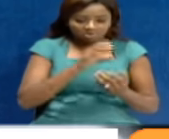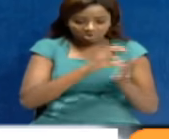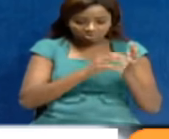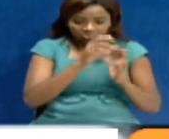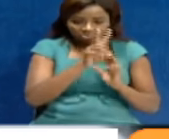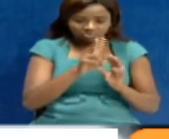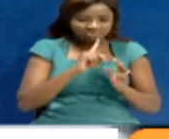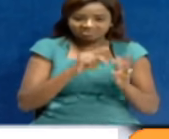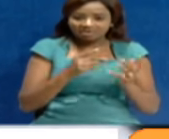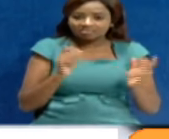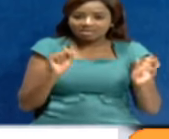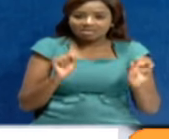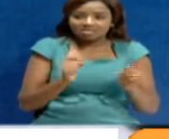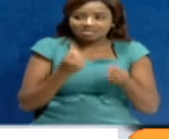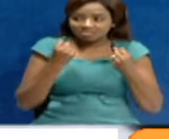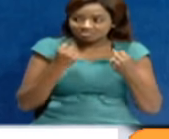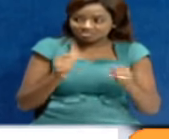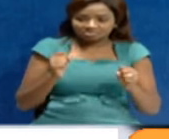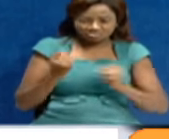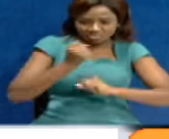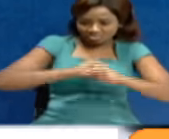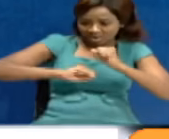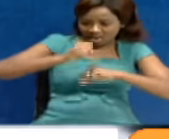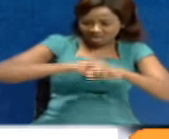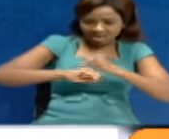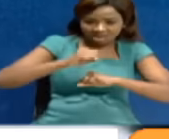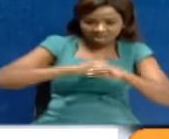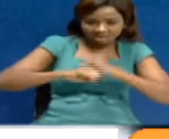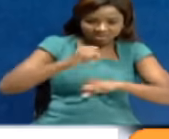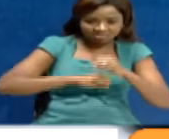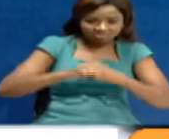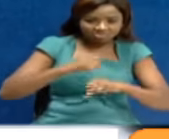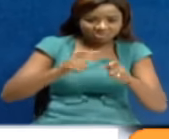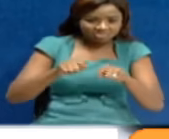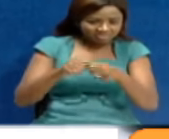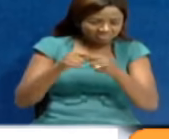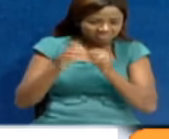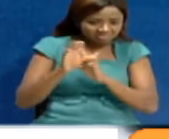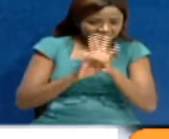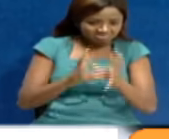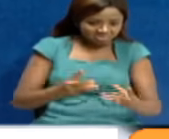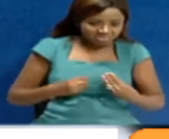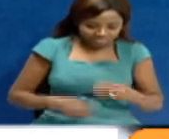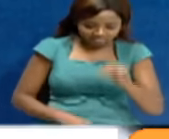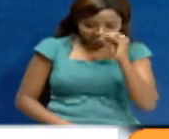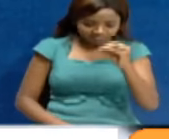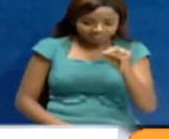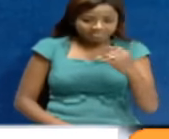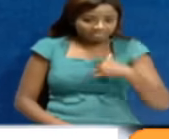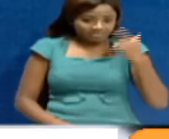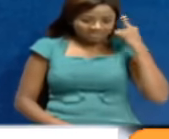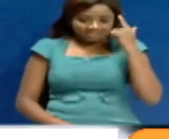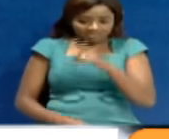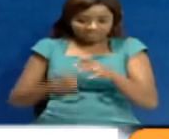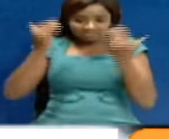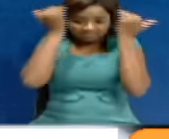clear that nothing can be done in violation of the Constitution. So To me, I think that the judge made a very good